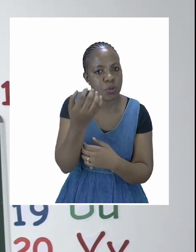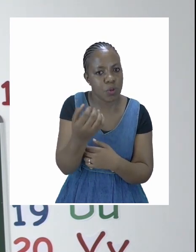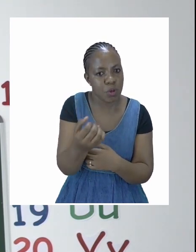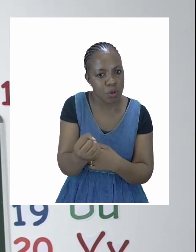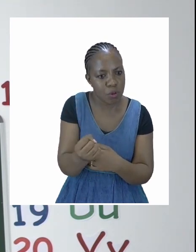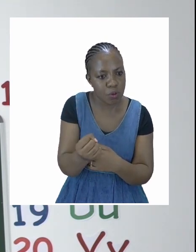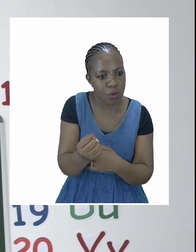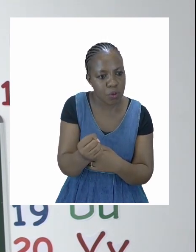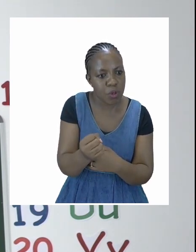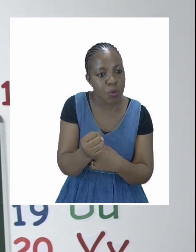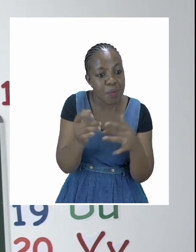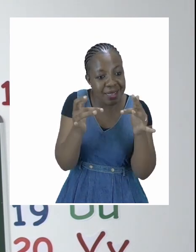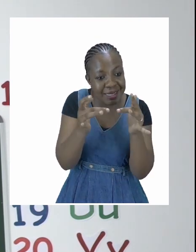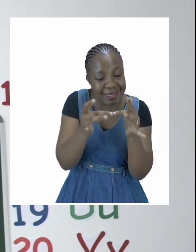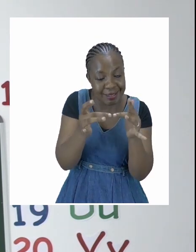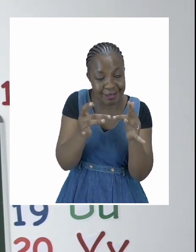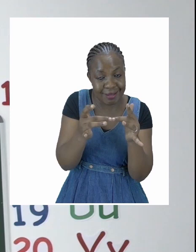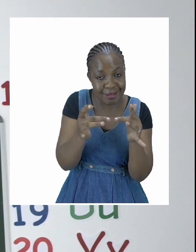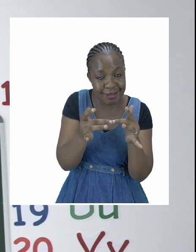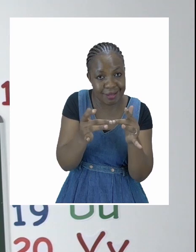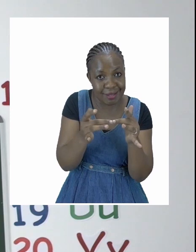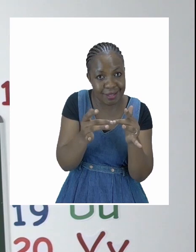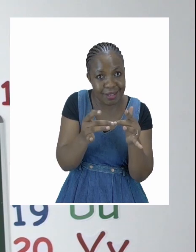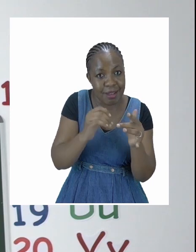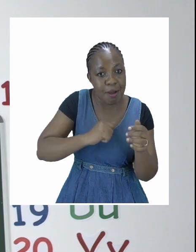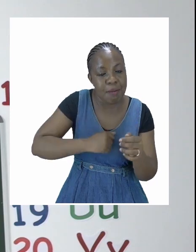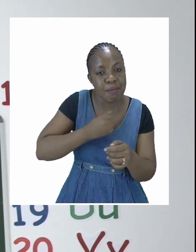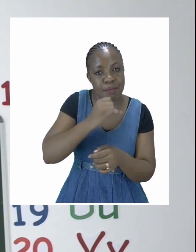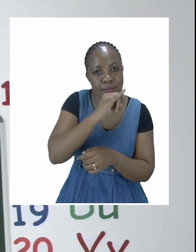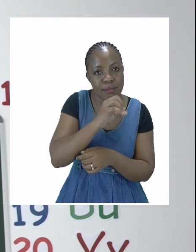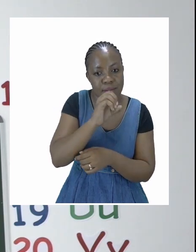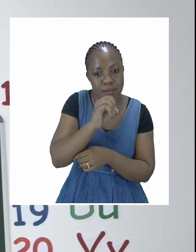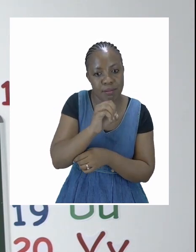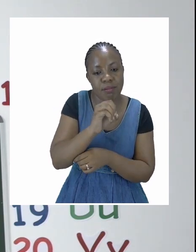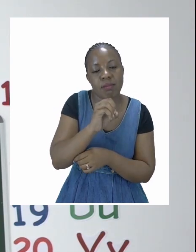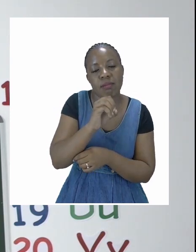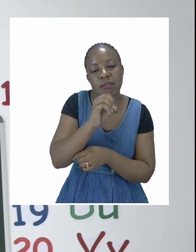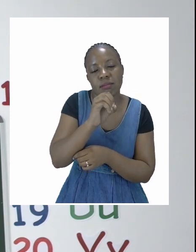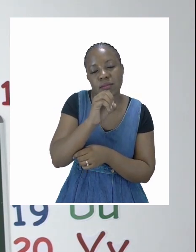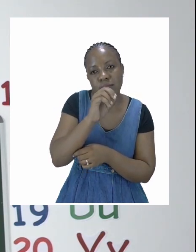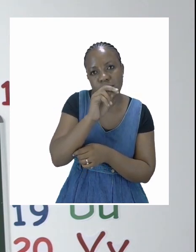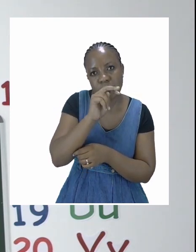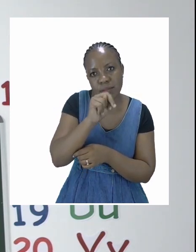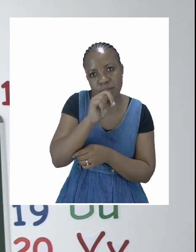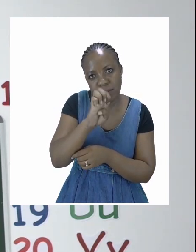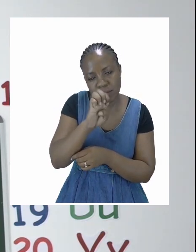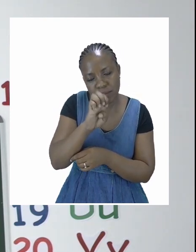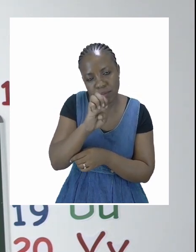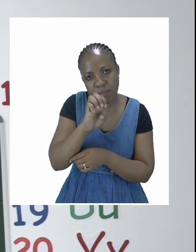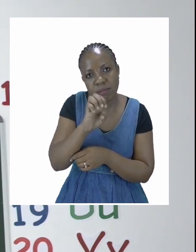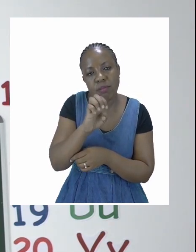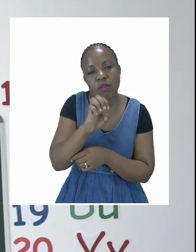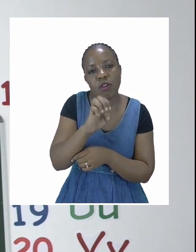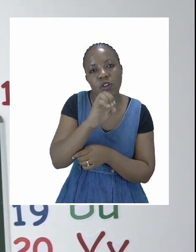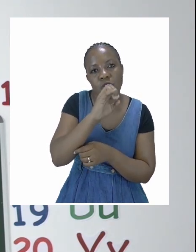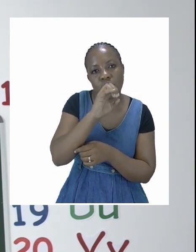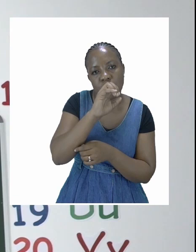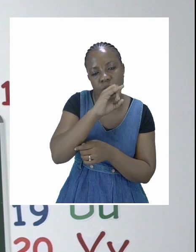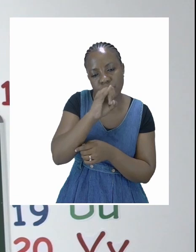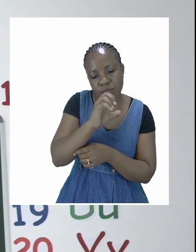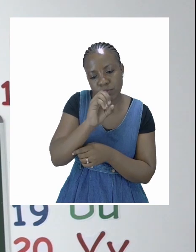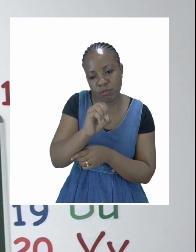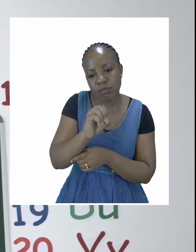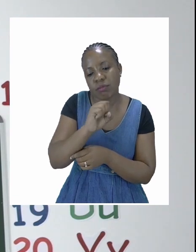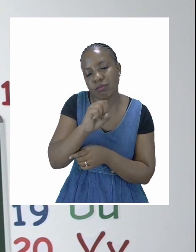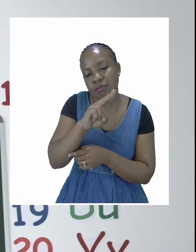our online platforms, MyZone and Zoshi Facebook pages, and in addition,